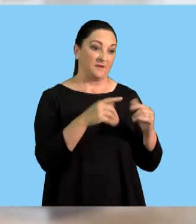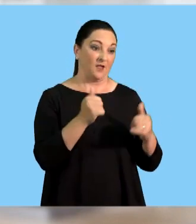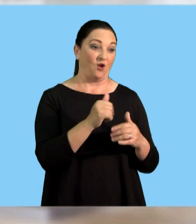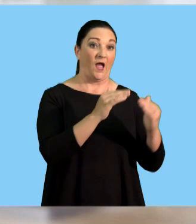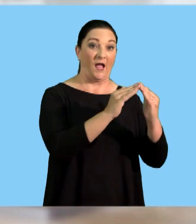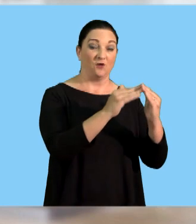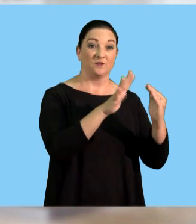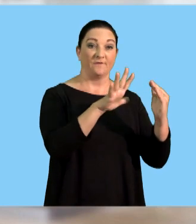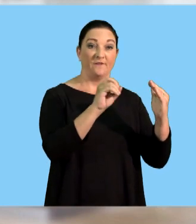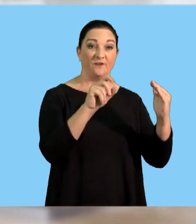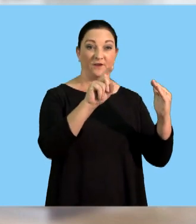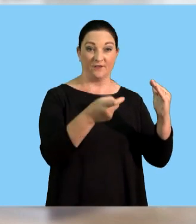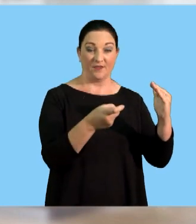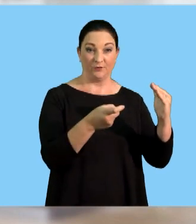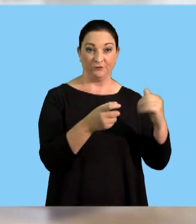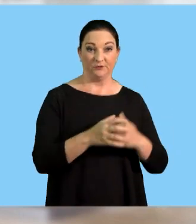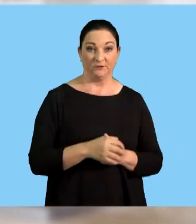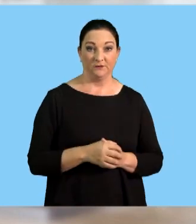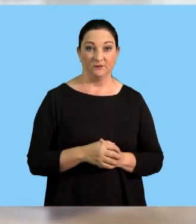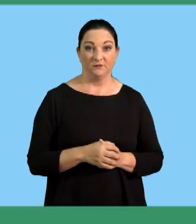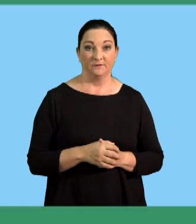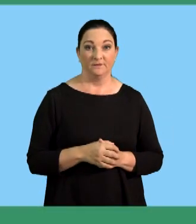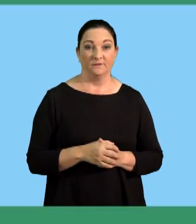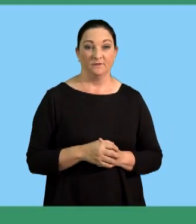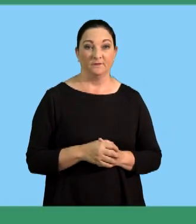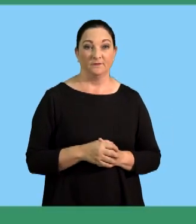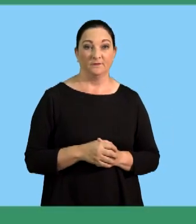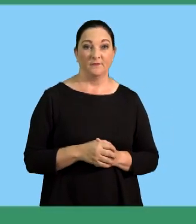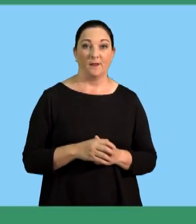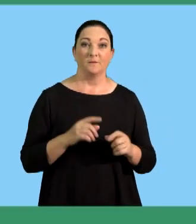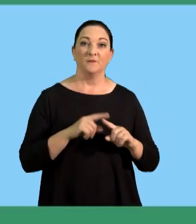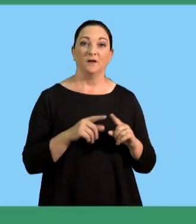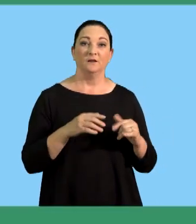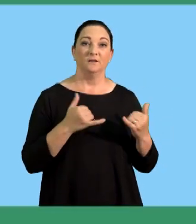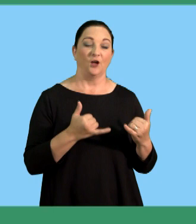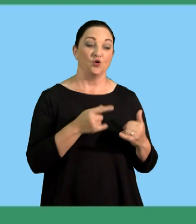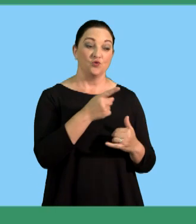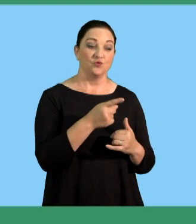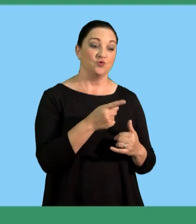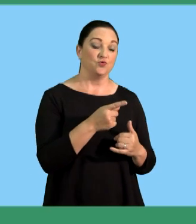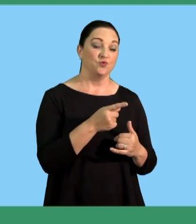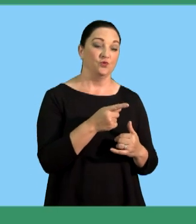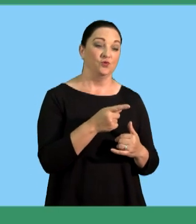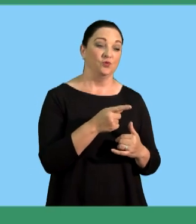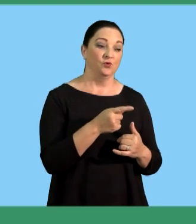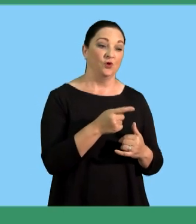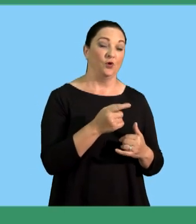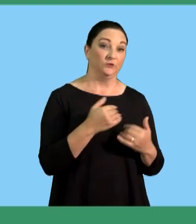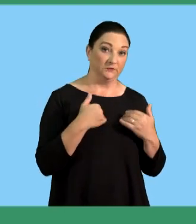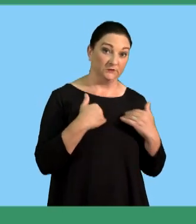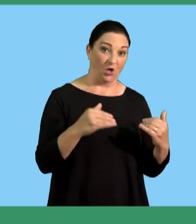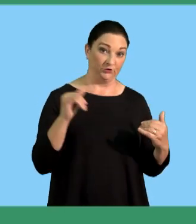So if your house is 500,000, at the beginning when you bought the house, you took insurance for a house that